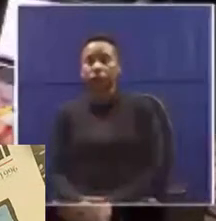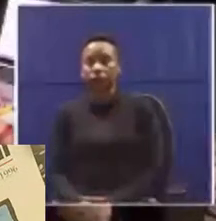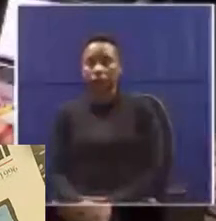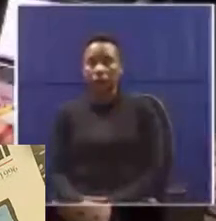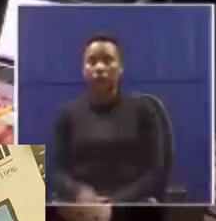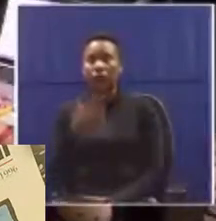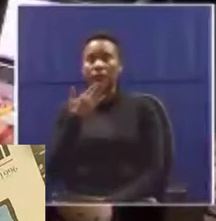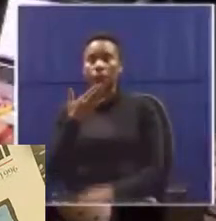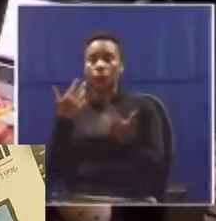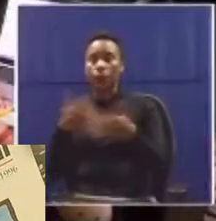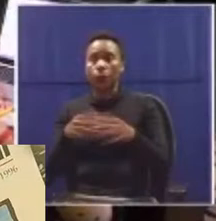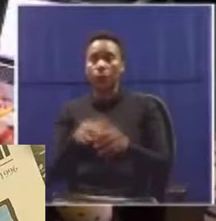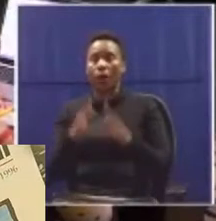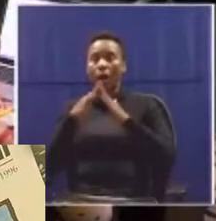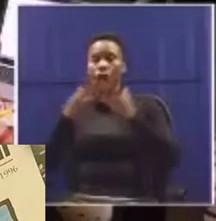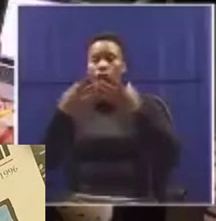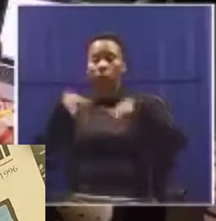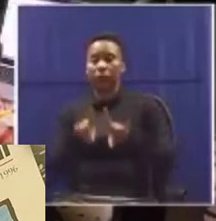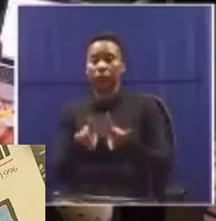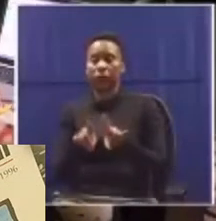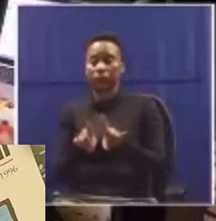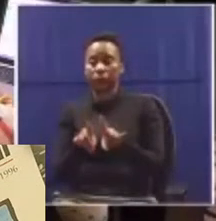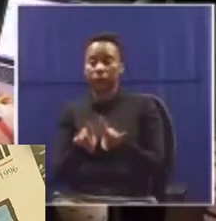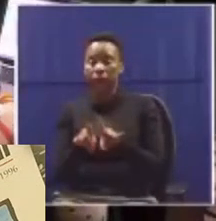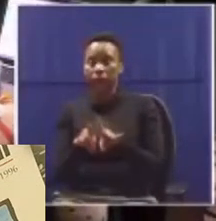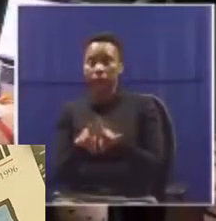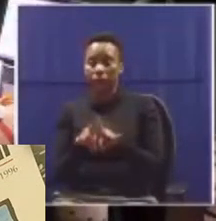thank you very much how's the person